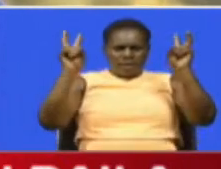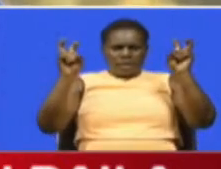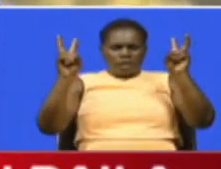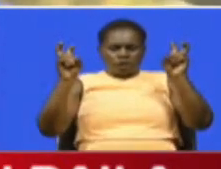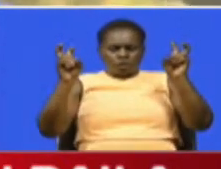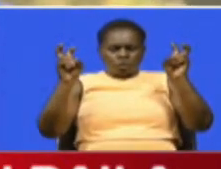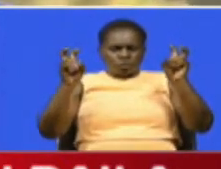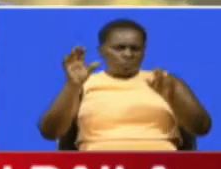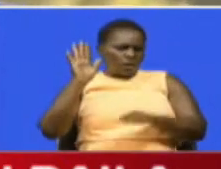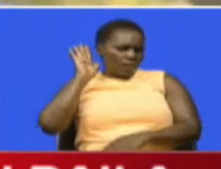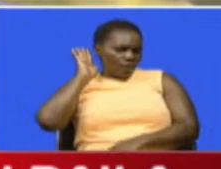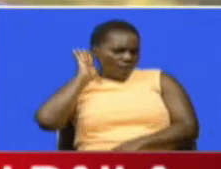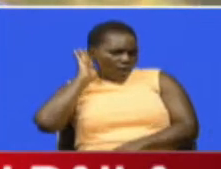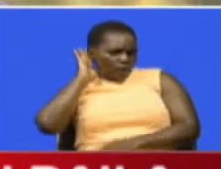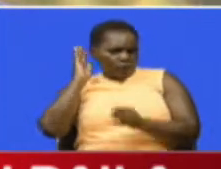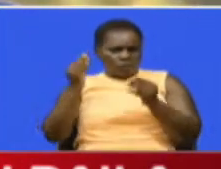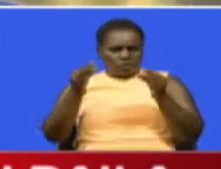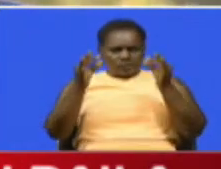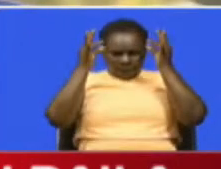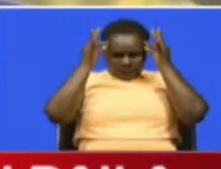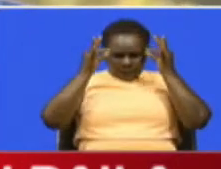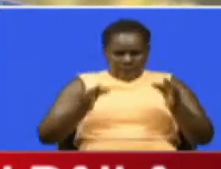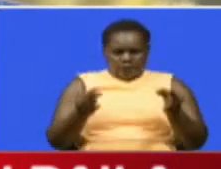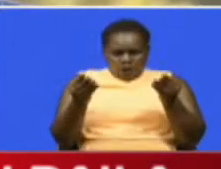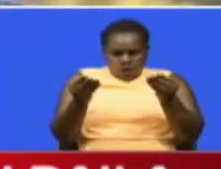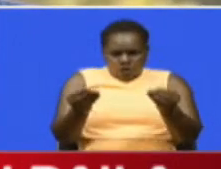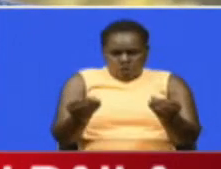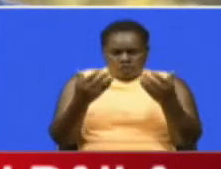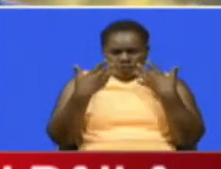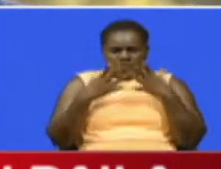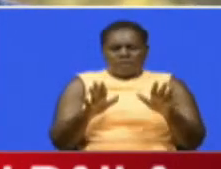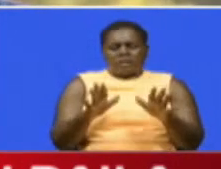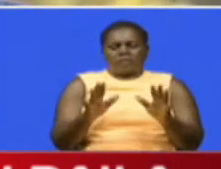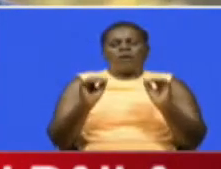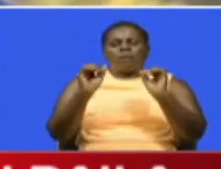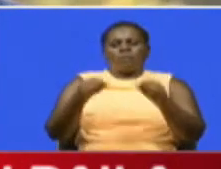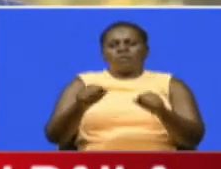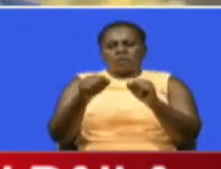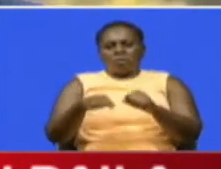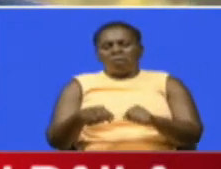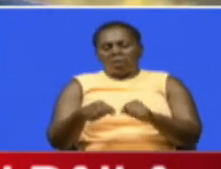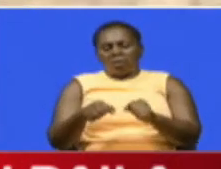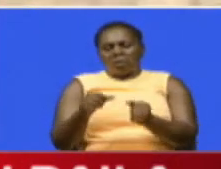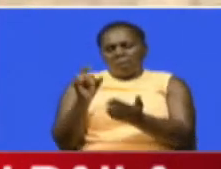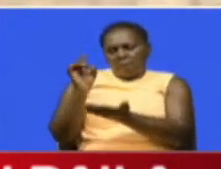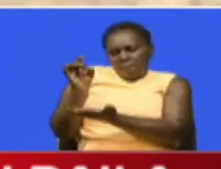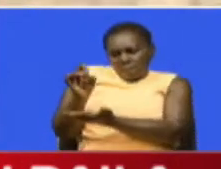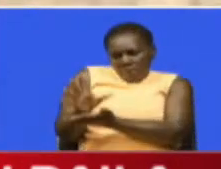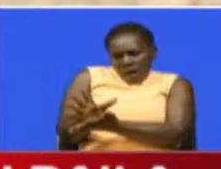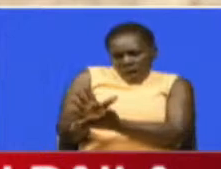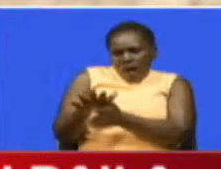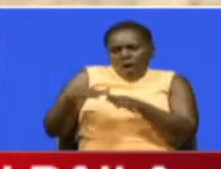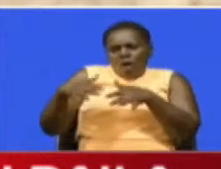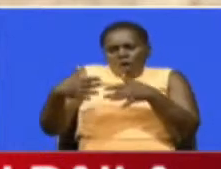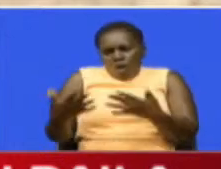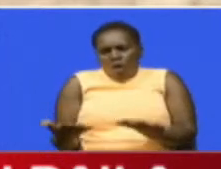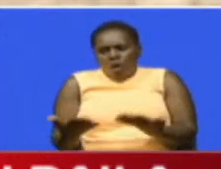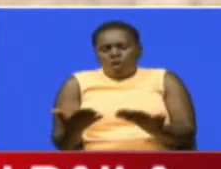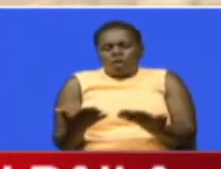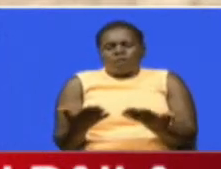been heard and dispensed with. That's when that fellow can either be dismissed or can